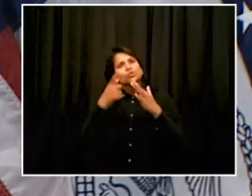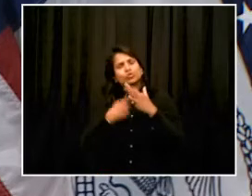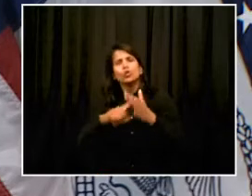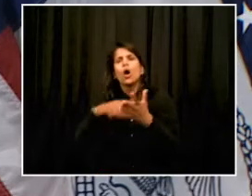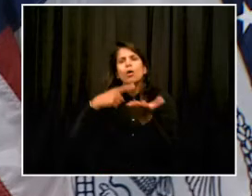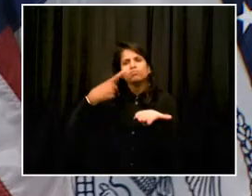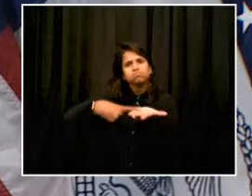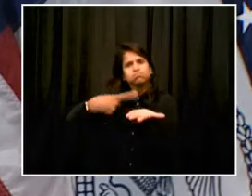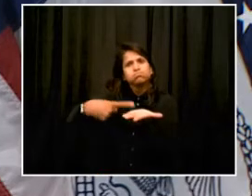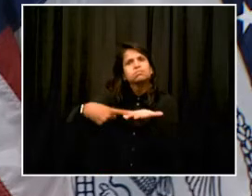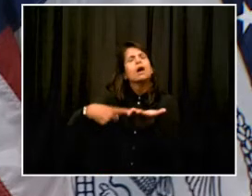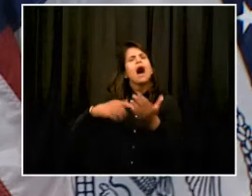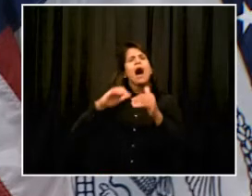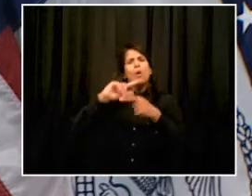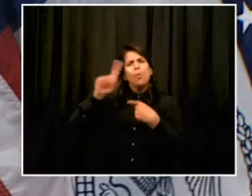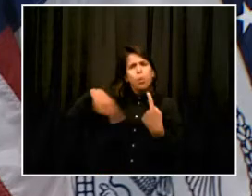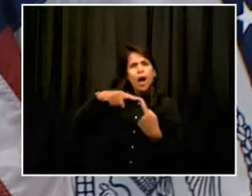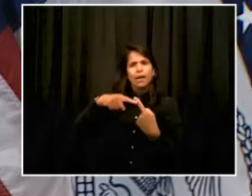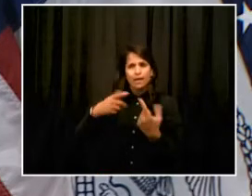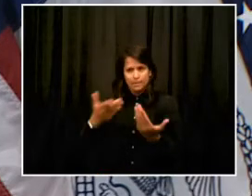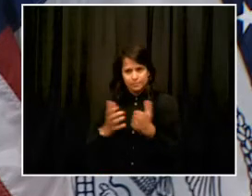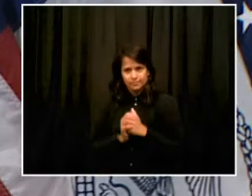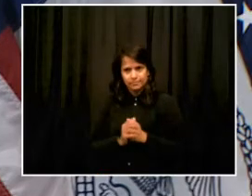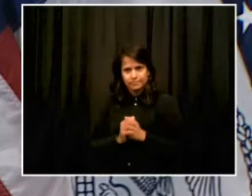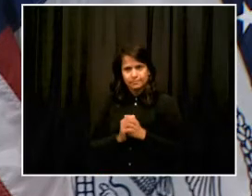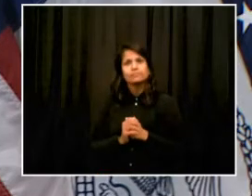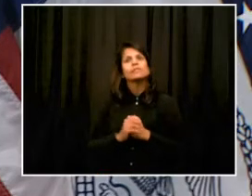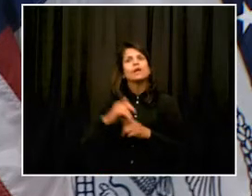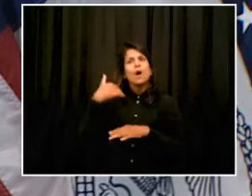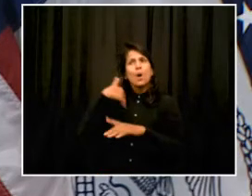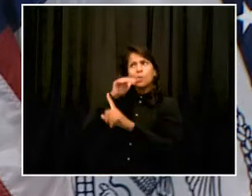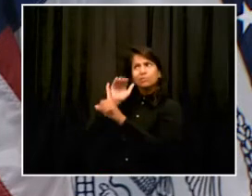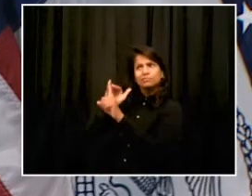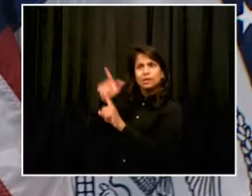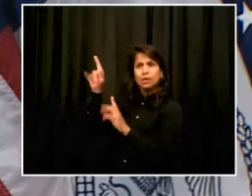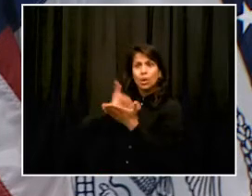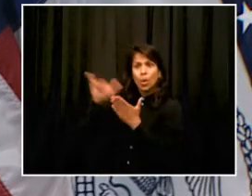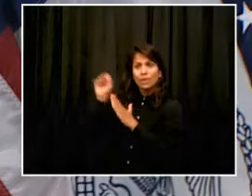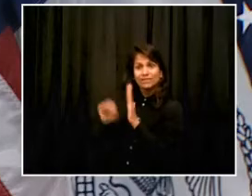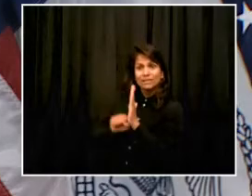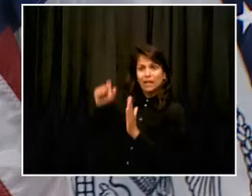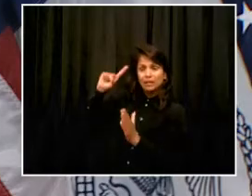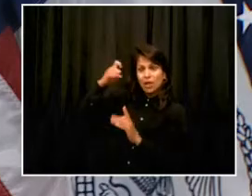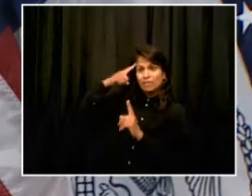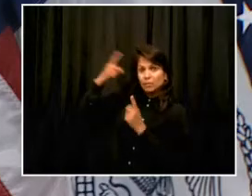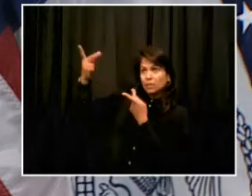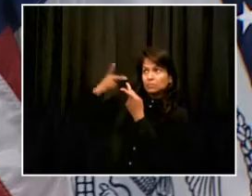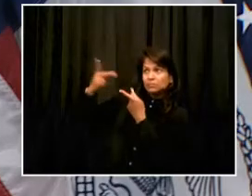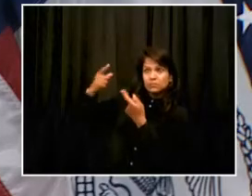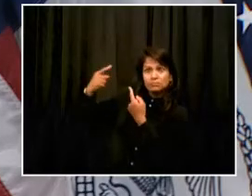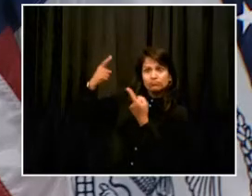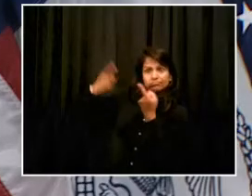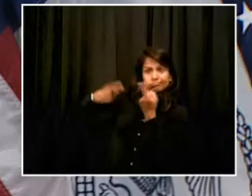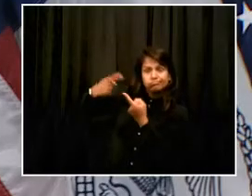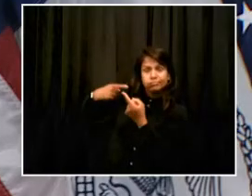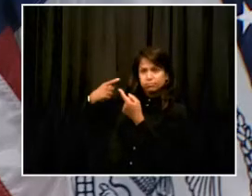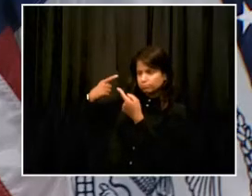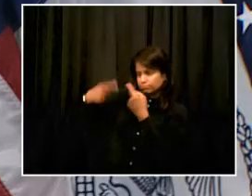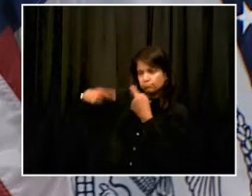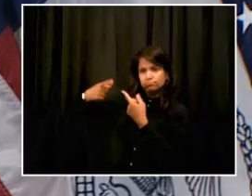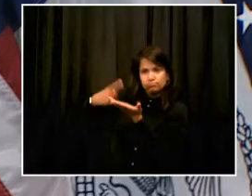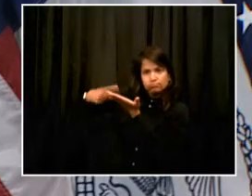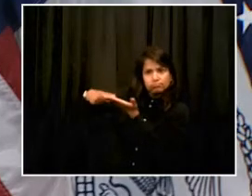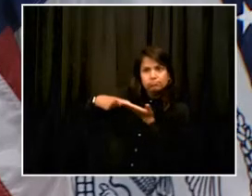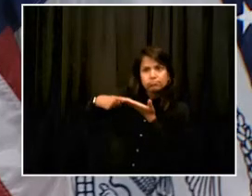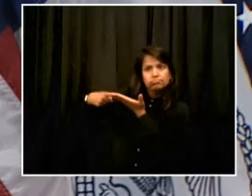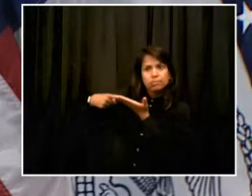there exceptions that can be made if those filtration systems really are extensive enough? I think that's a fair question that we should try and